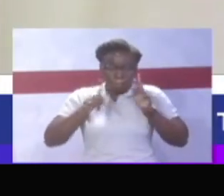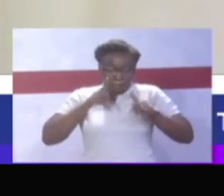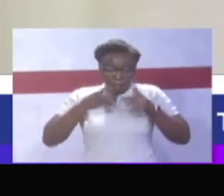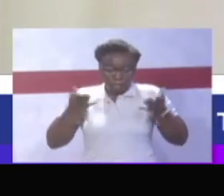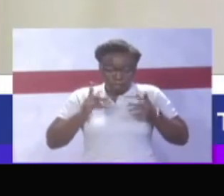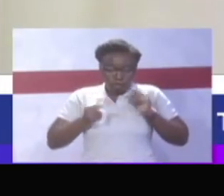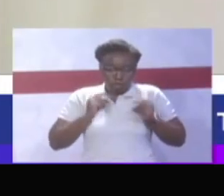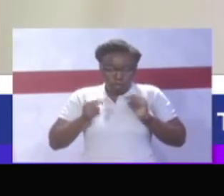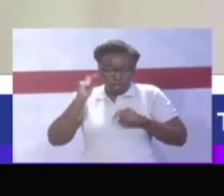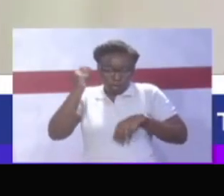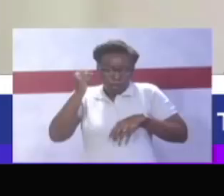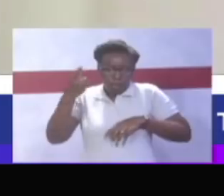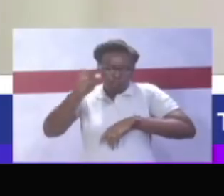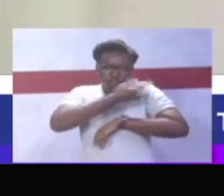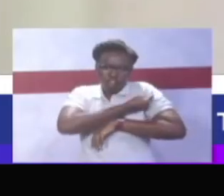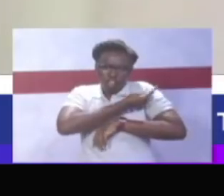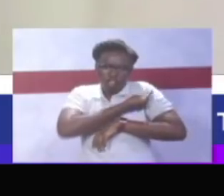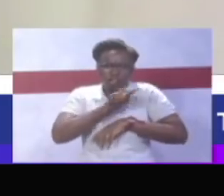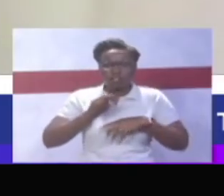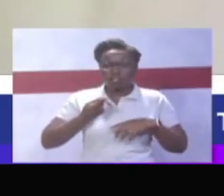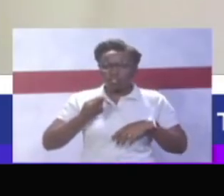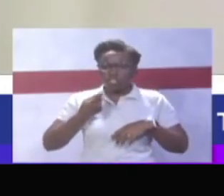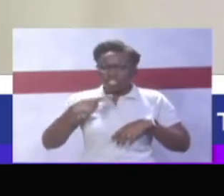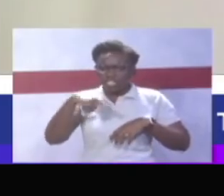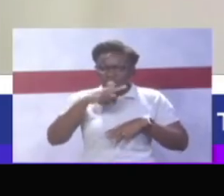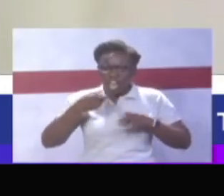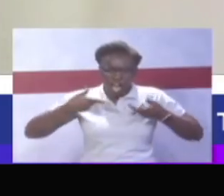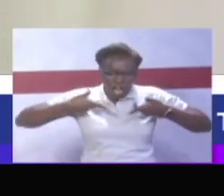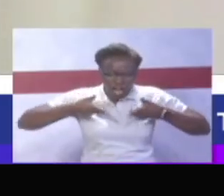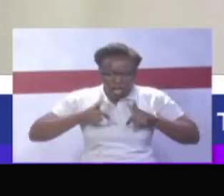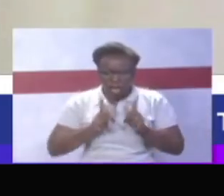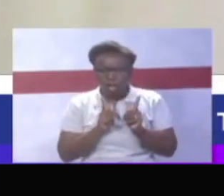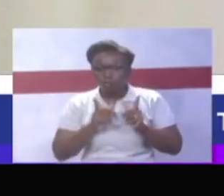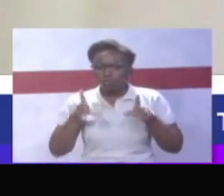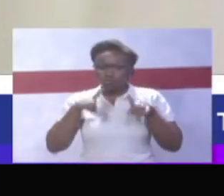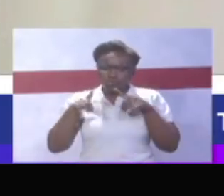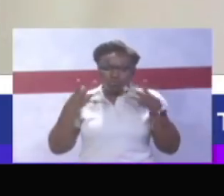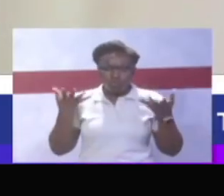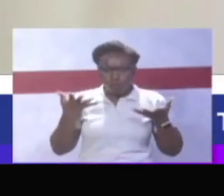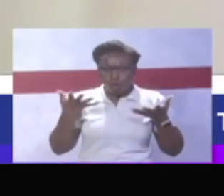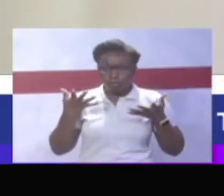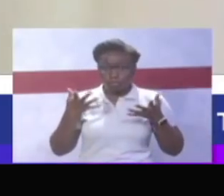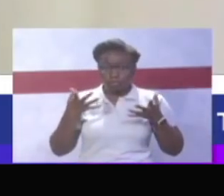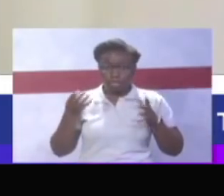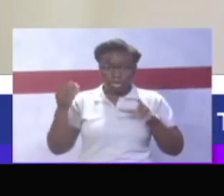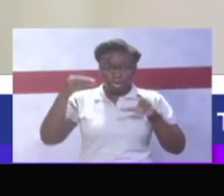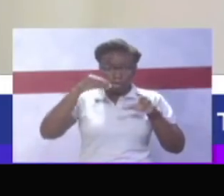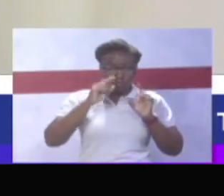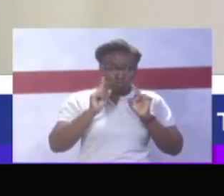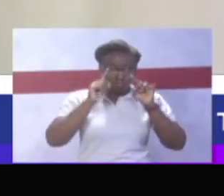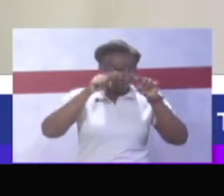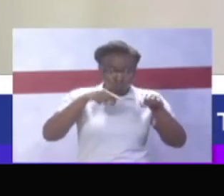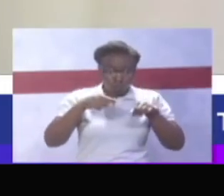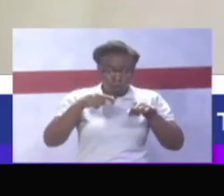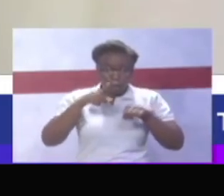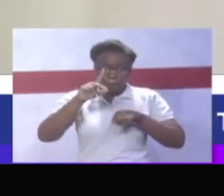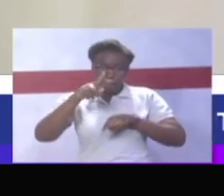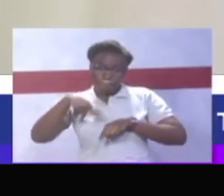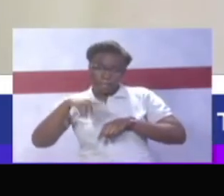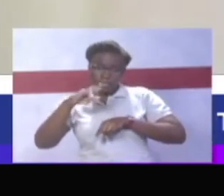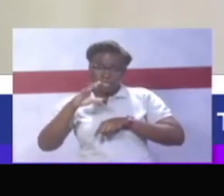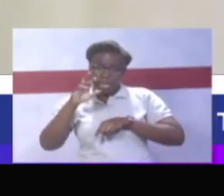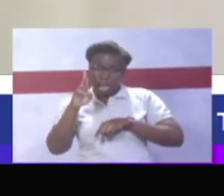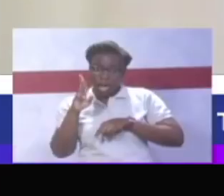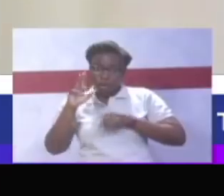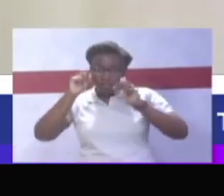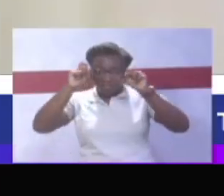on the fact that they're allowed to come in with a PCR test no later than 72 hours, and then they're allowed